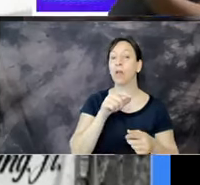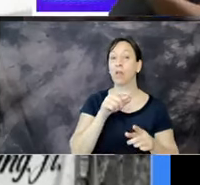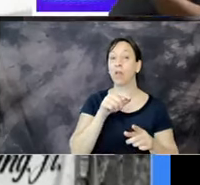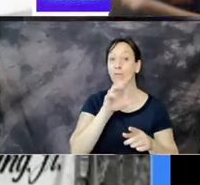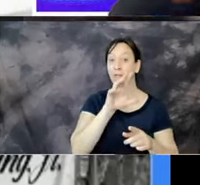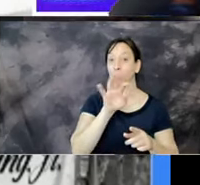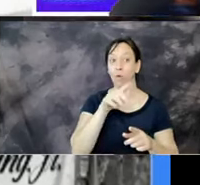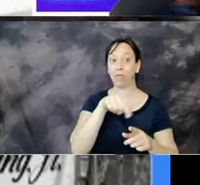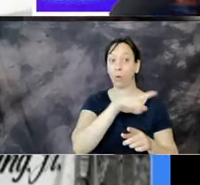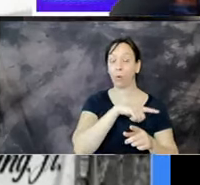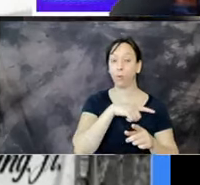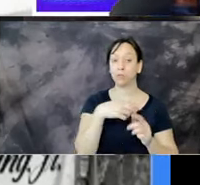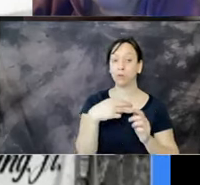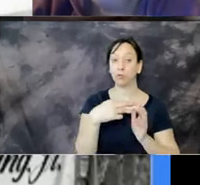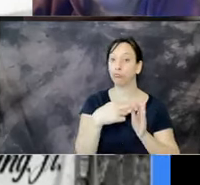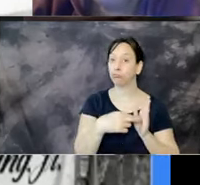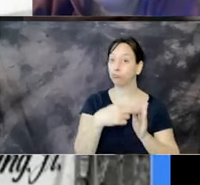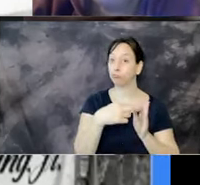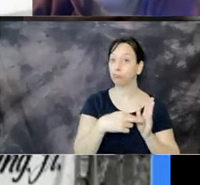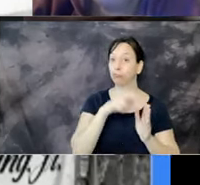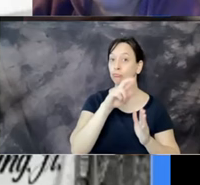regulations that would make